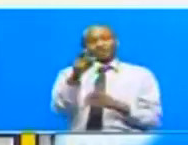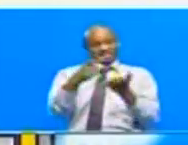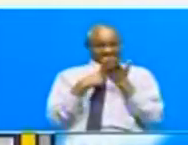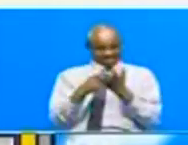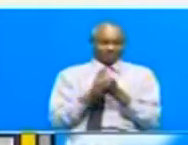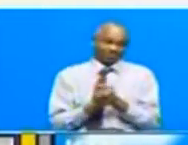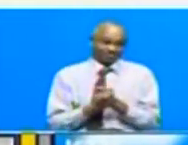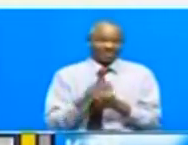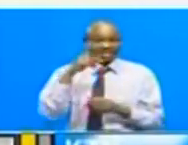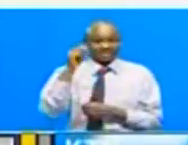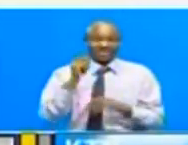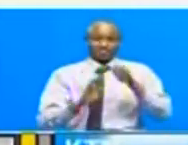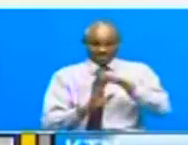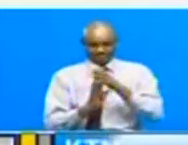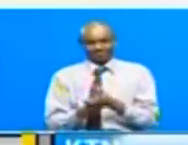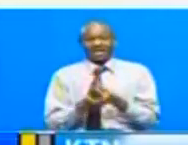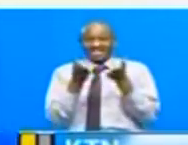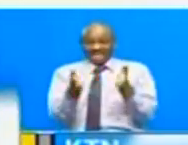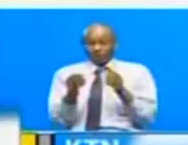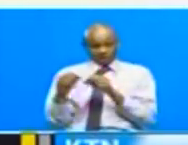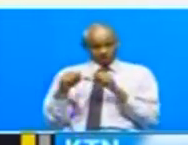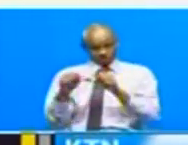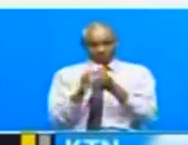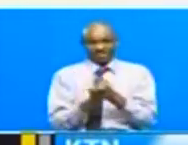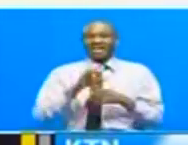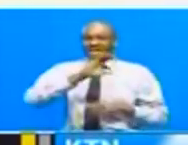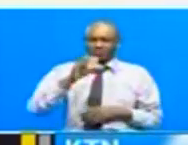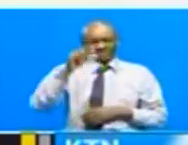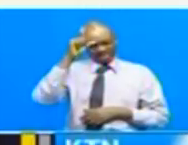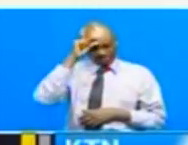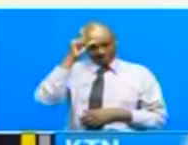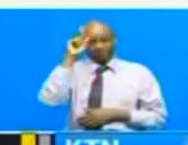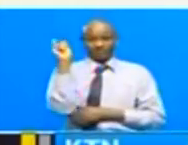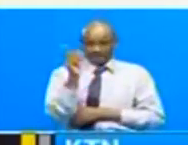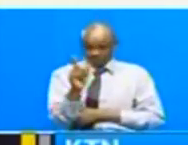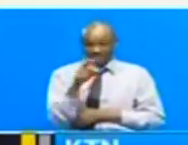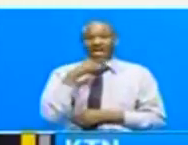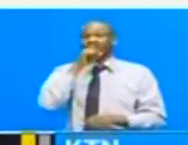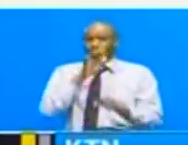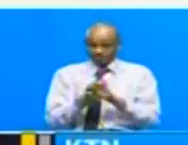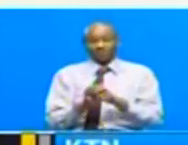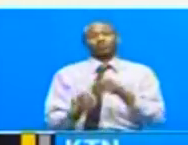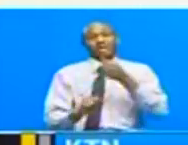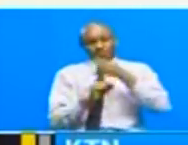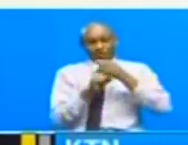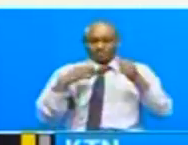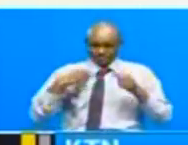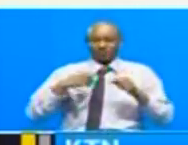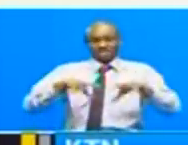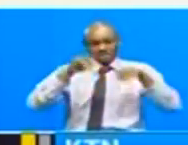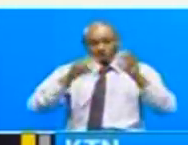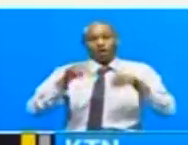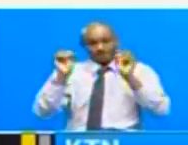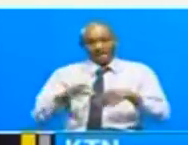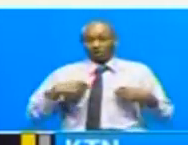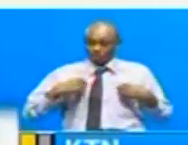Mm-hmm. You're watching KTN Prime. Now, as we move on, the county government of Nairobi has promised to support traders and residents who lost